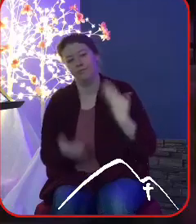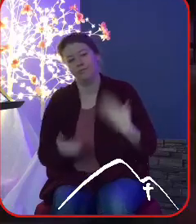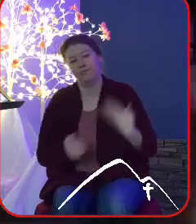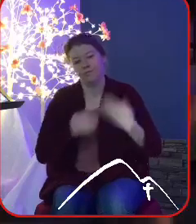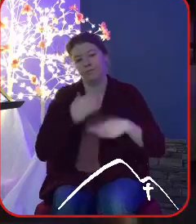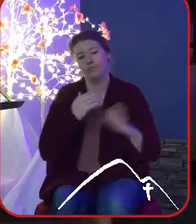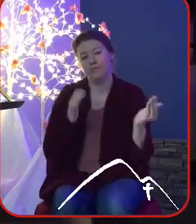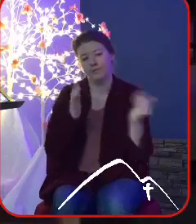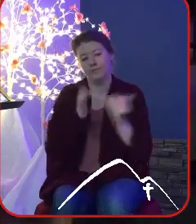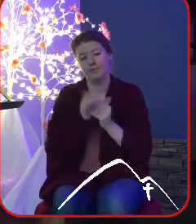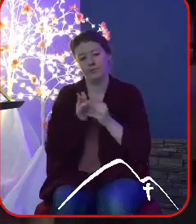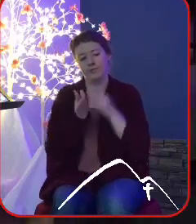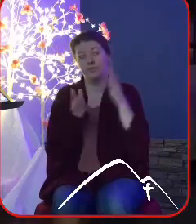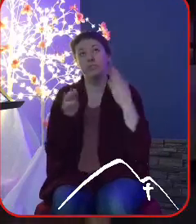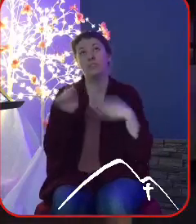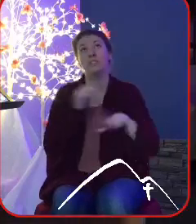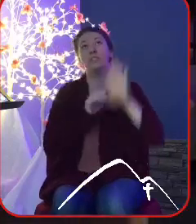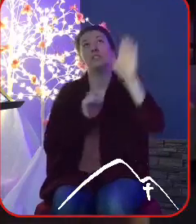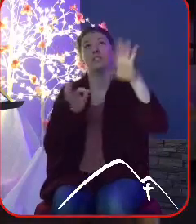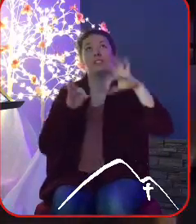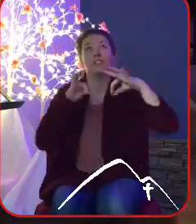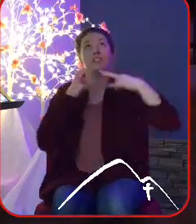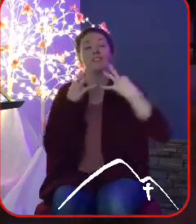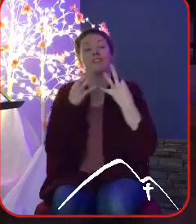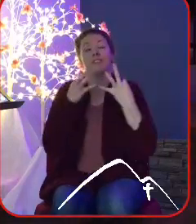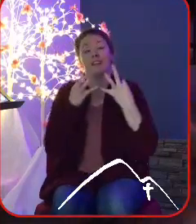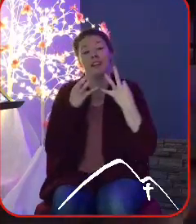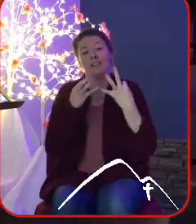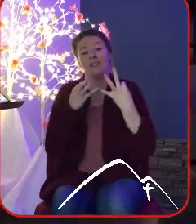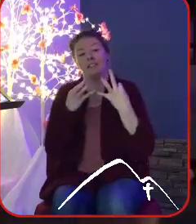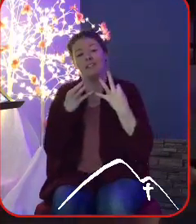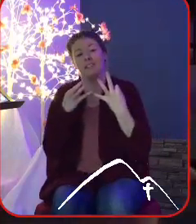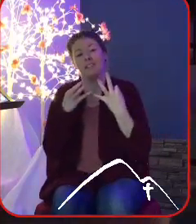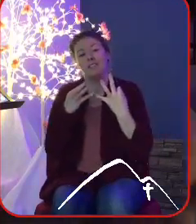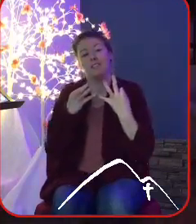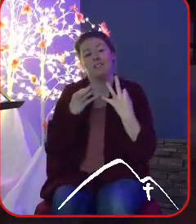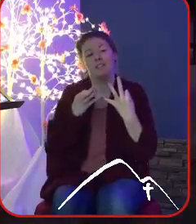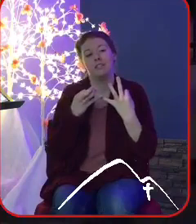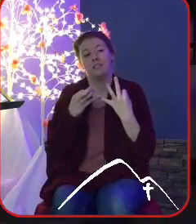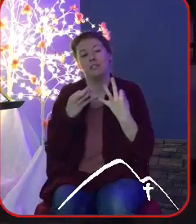I've been born again into your family.